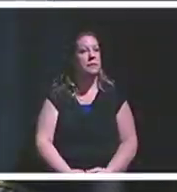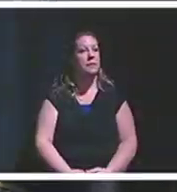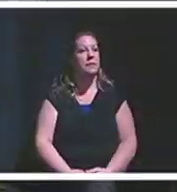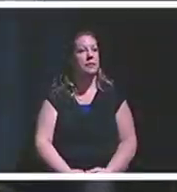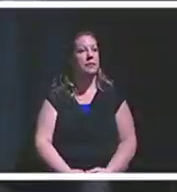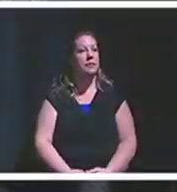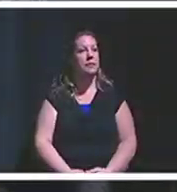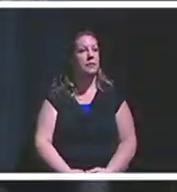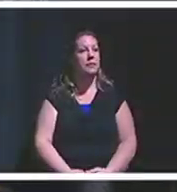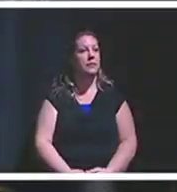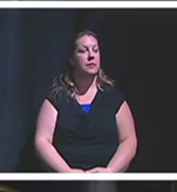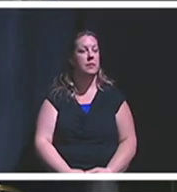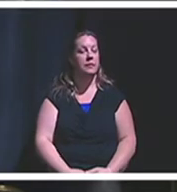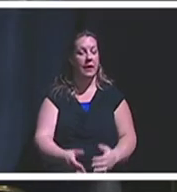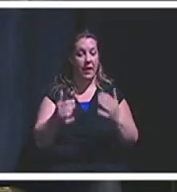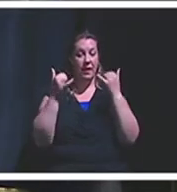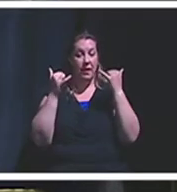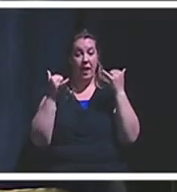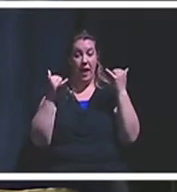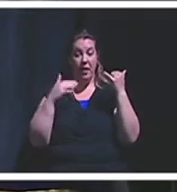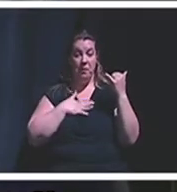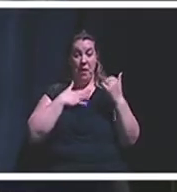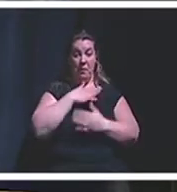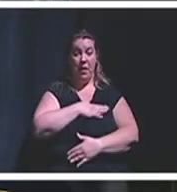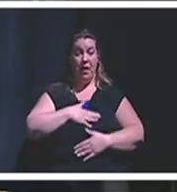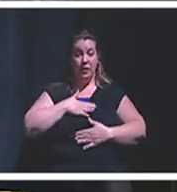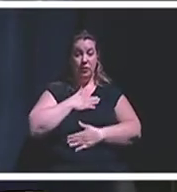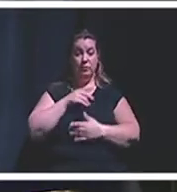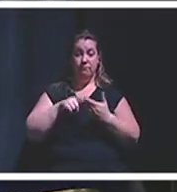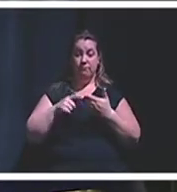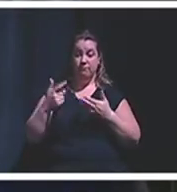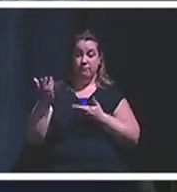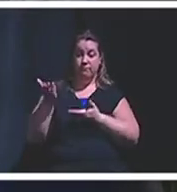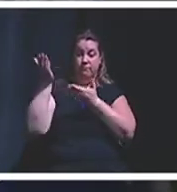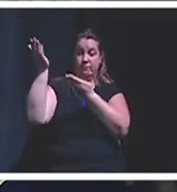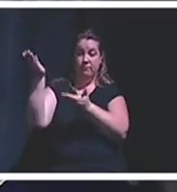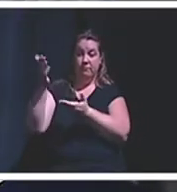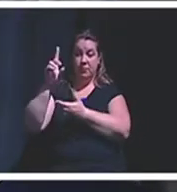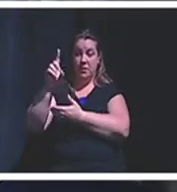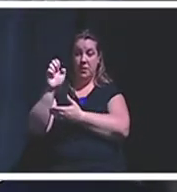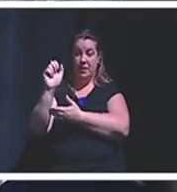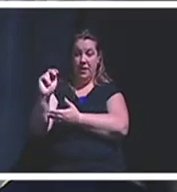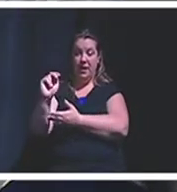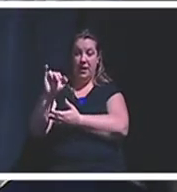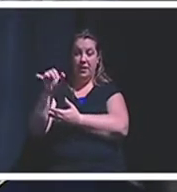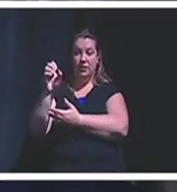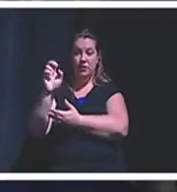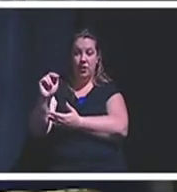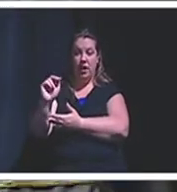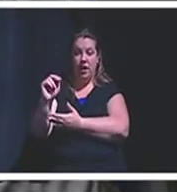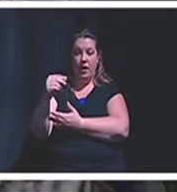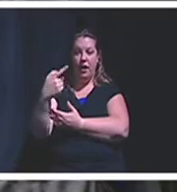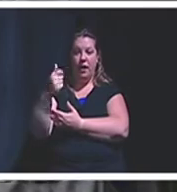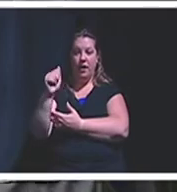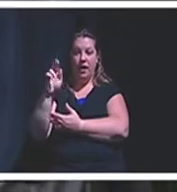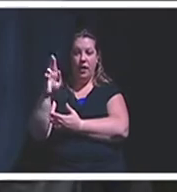And now it's my pleasure to present to you your Dean, Dean John Guerin.